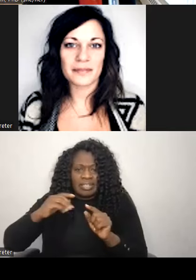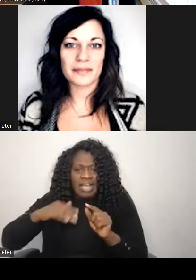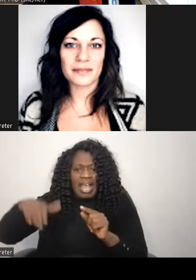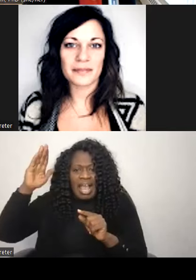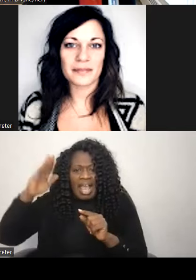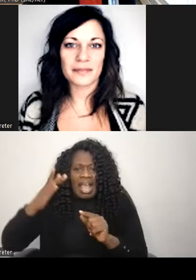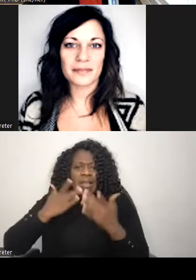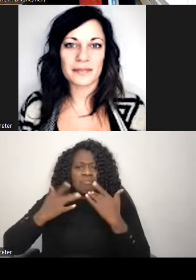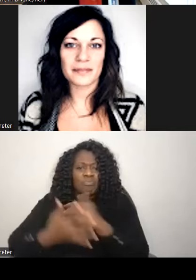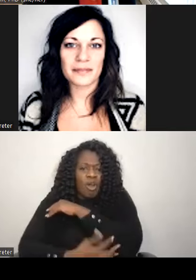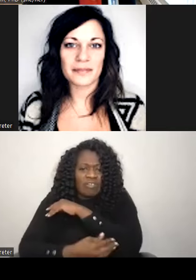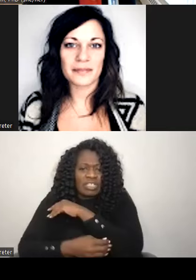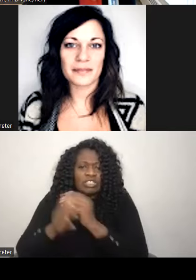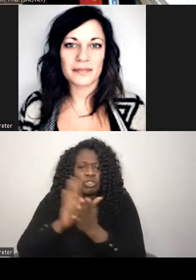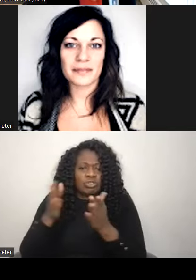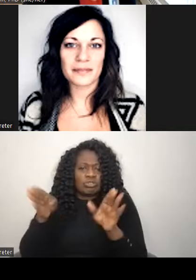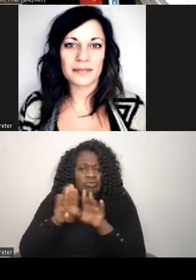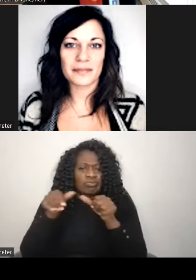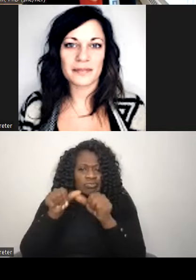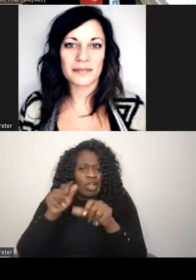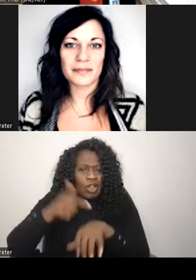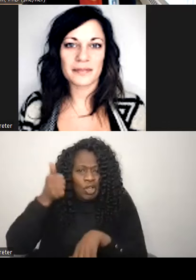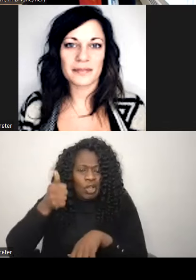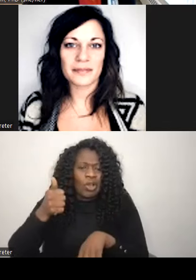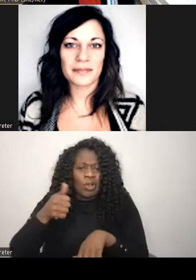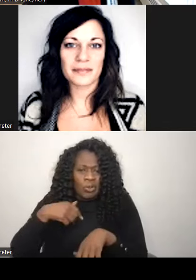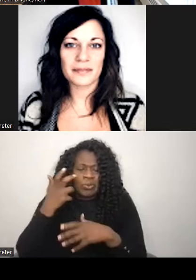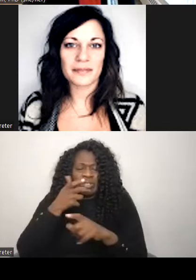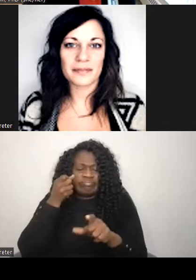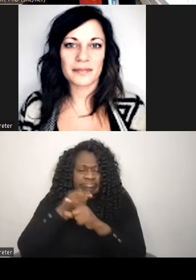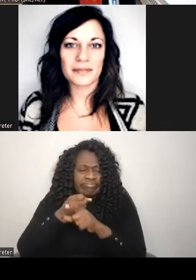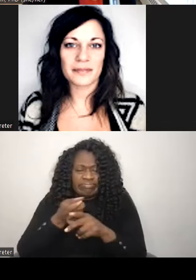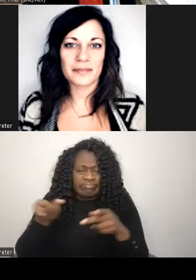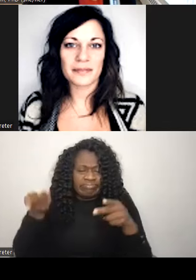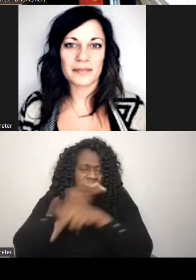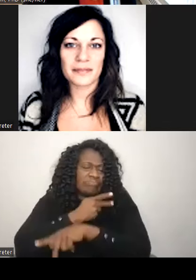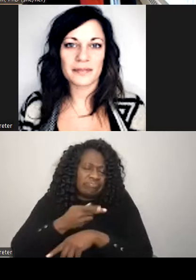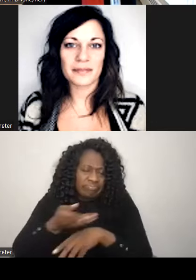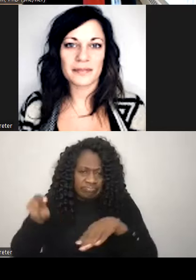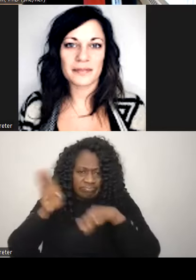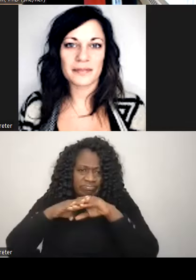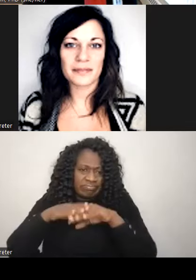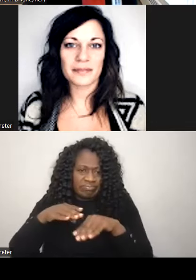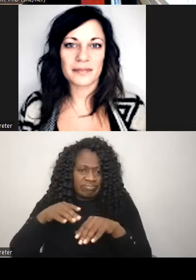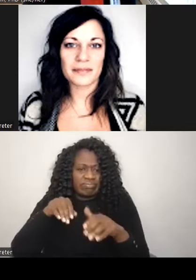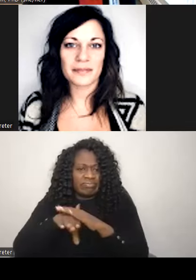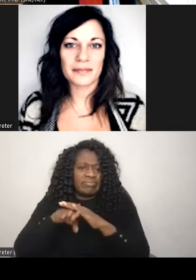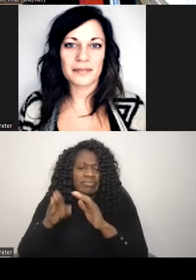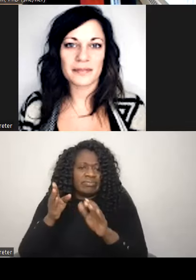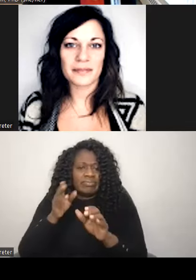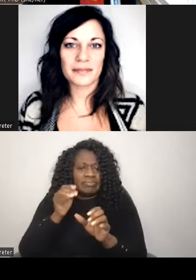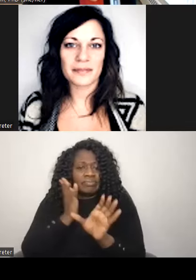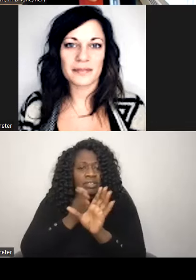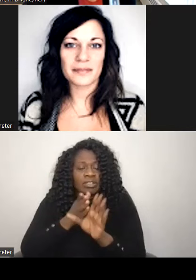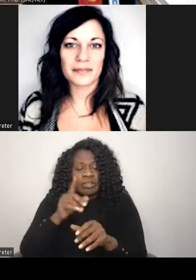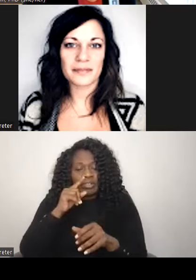more likely to be closed longer. So again, we are exacerbating pre-existing disparities. We know that fewer children entered preschool.